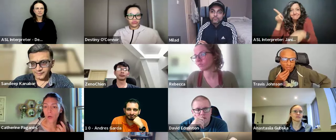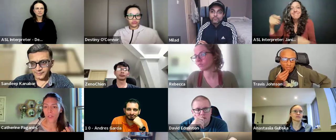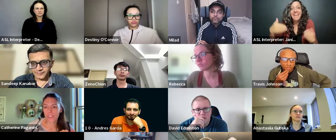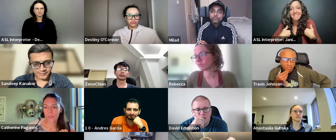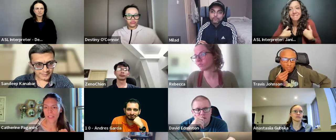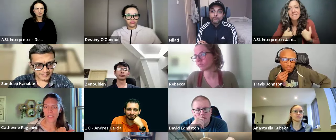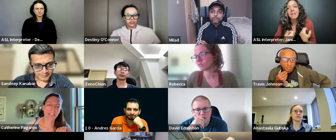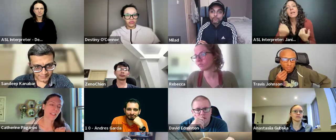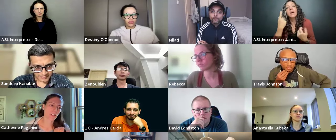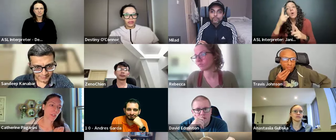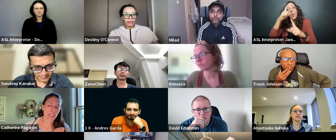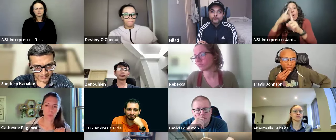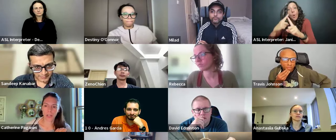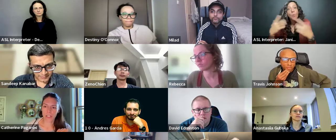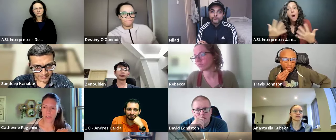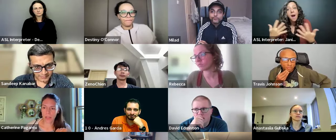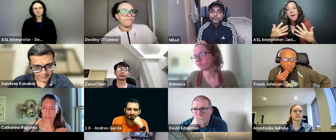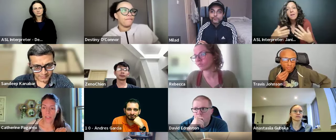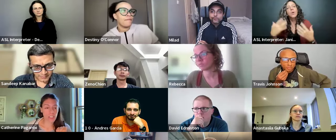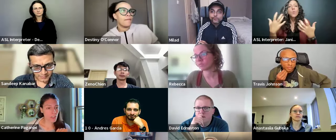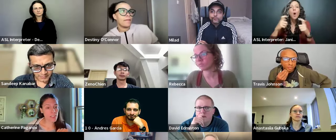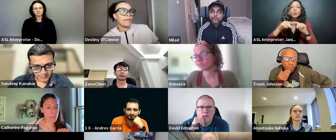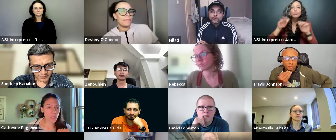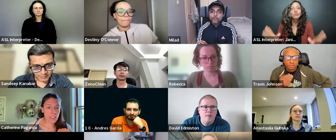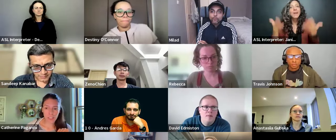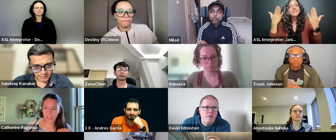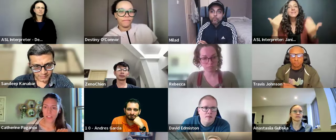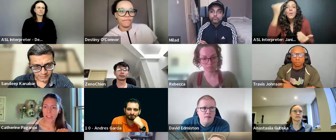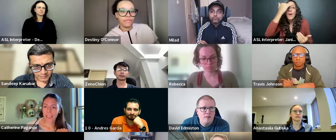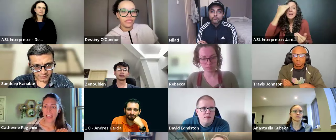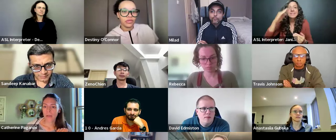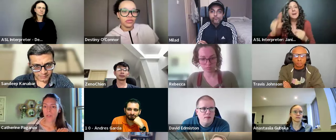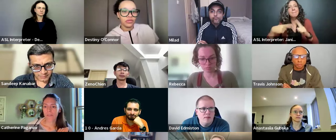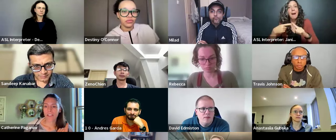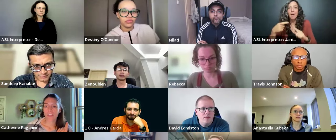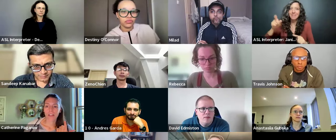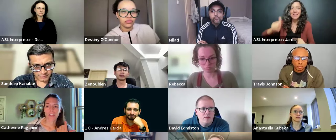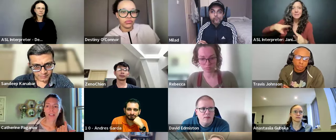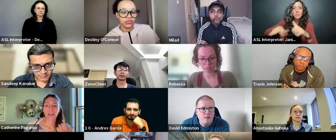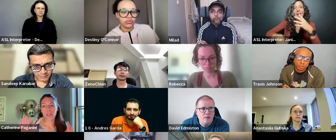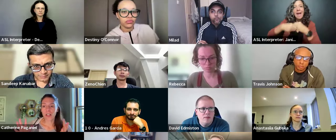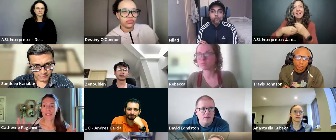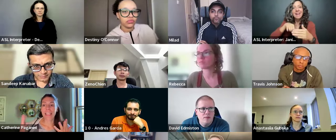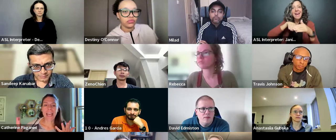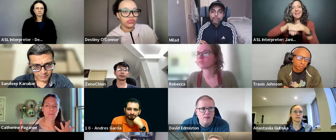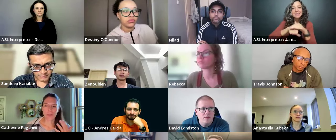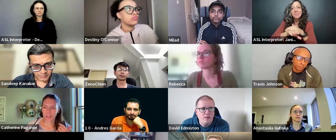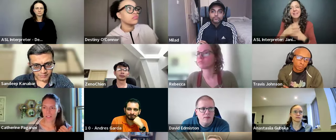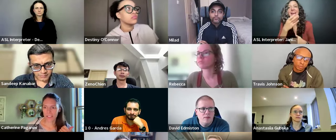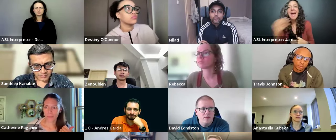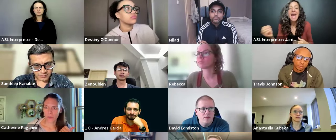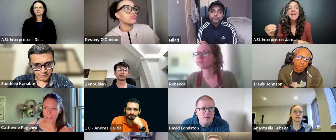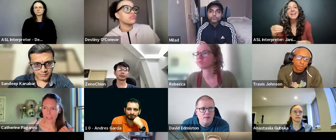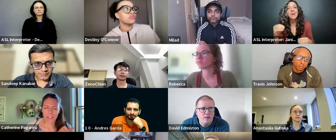So the goal is basically creating awareness about the need for accessibility and put a face on, I always call it the